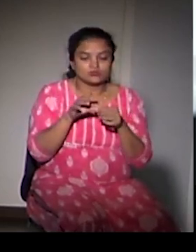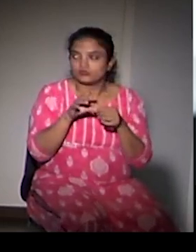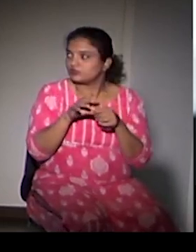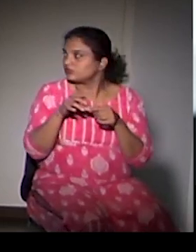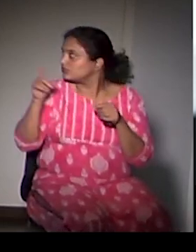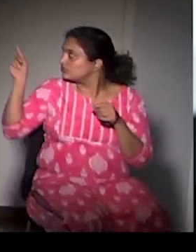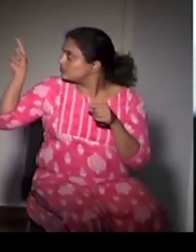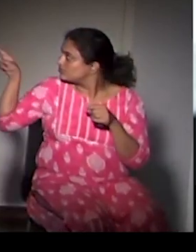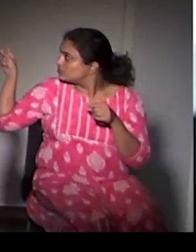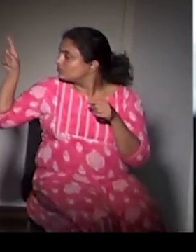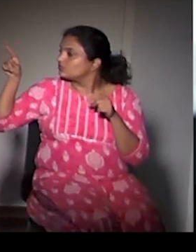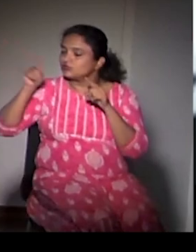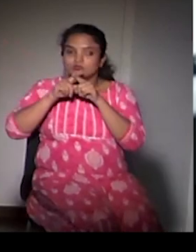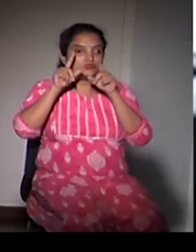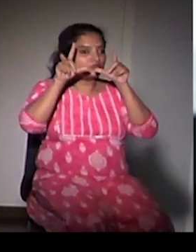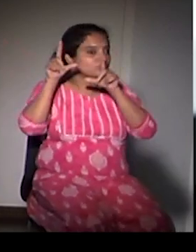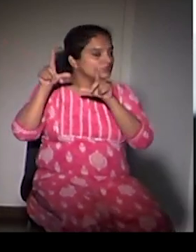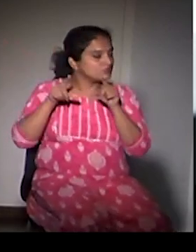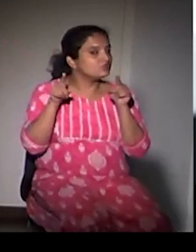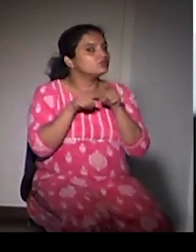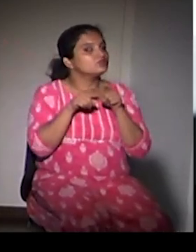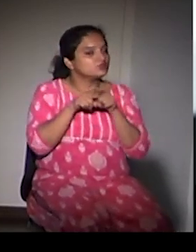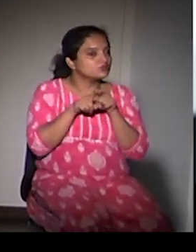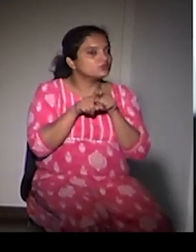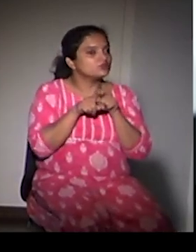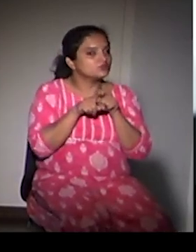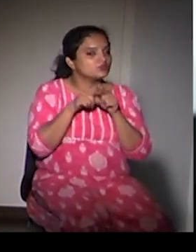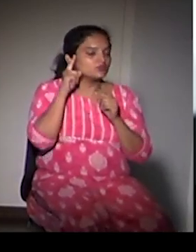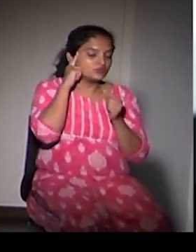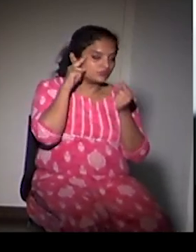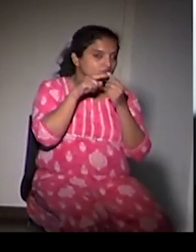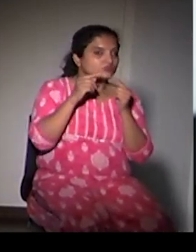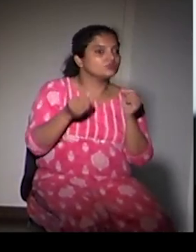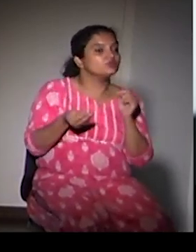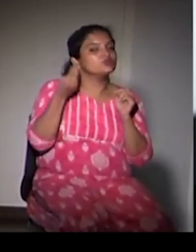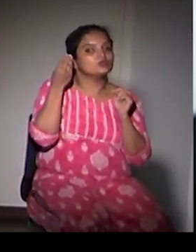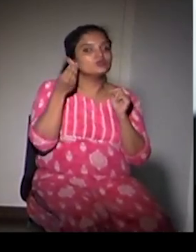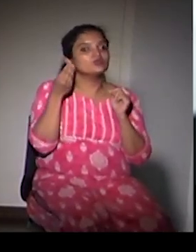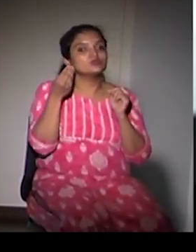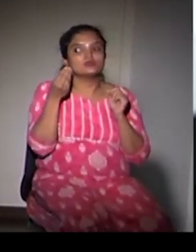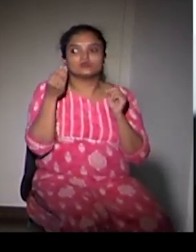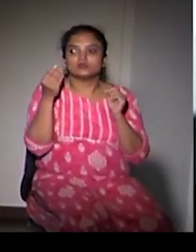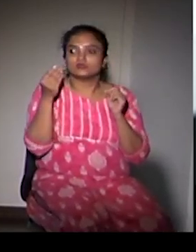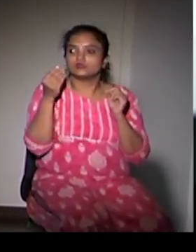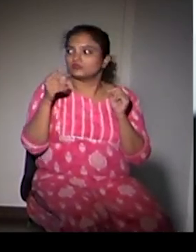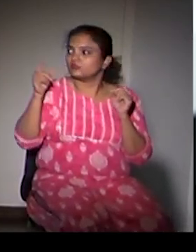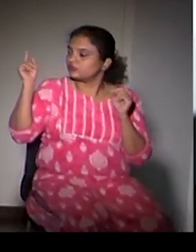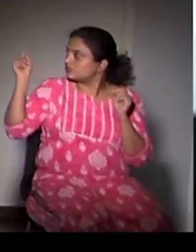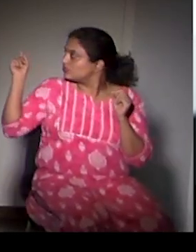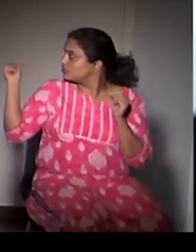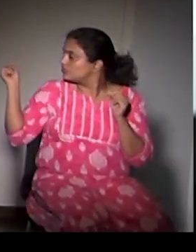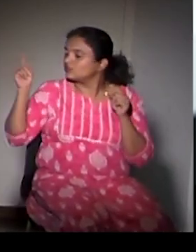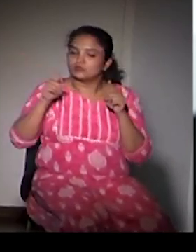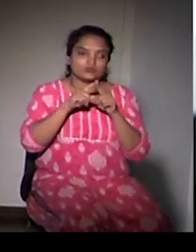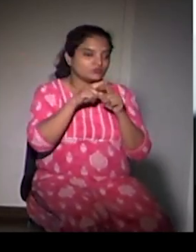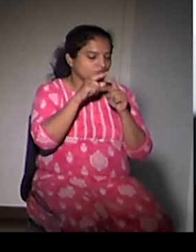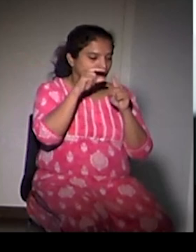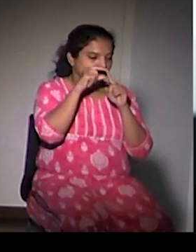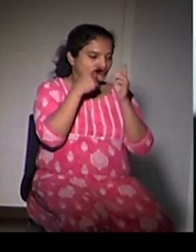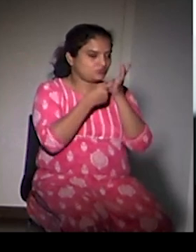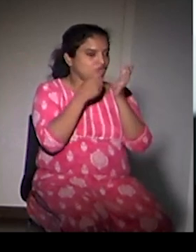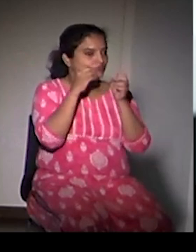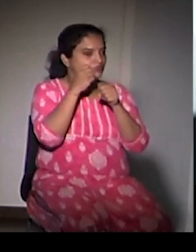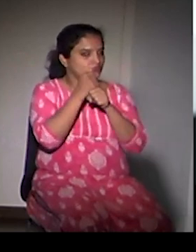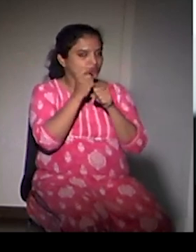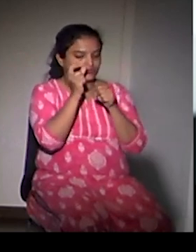these tiles, Portuguese obviously are famous for their tiles, and there are Portuguese-made tiles on the